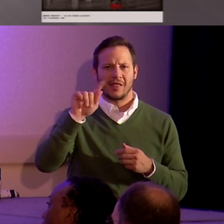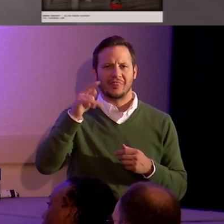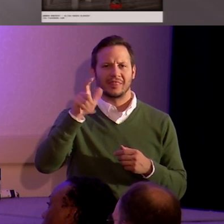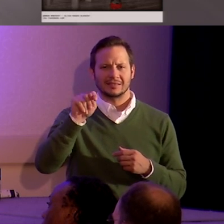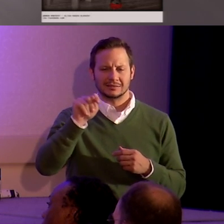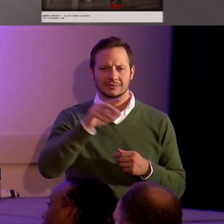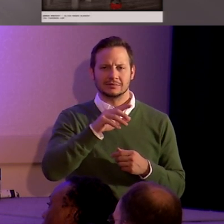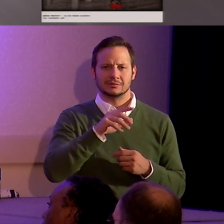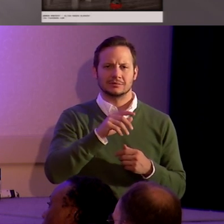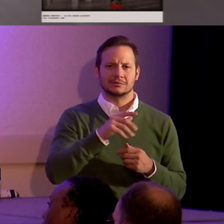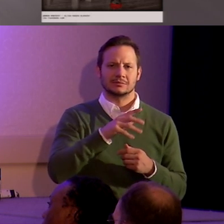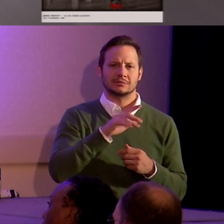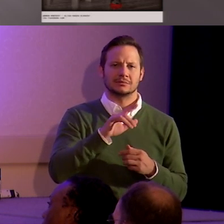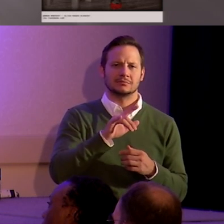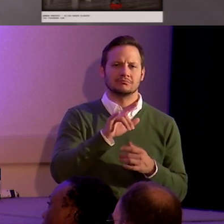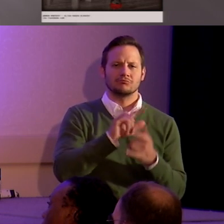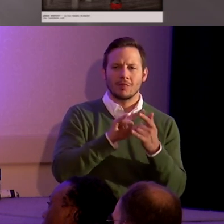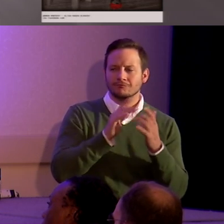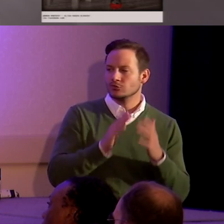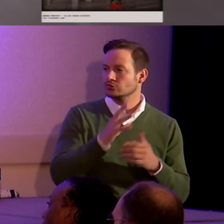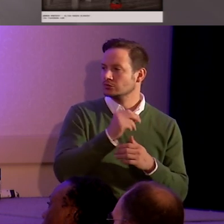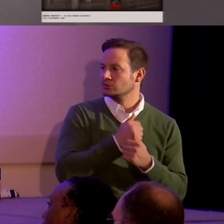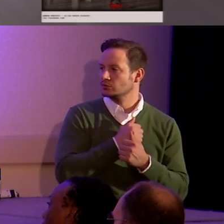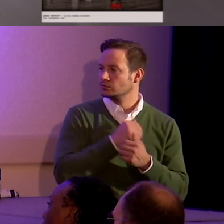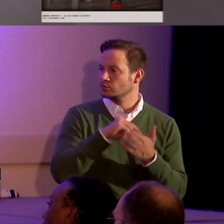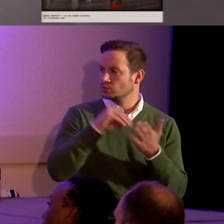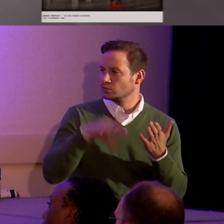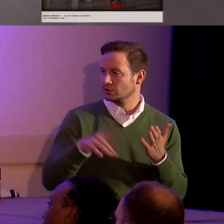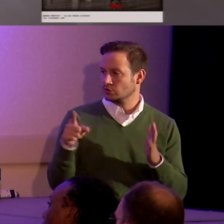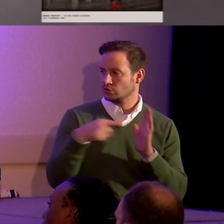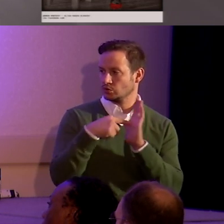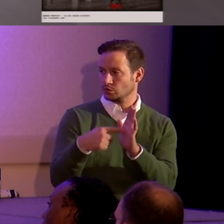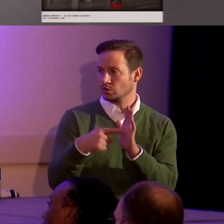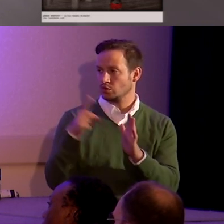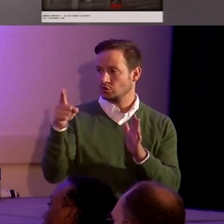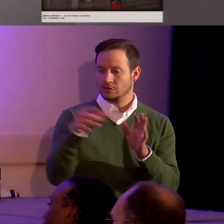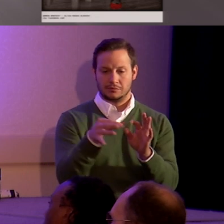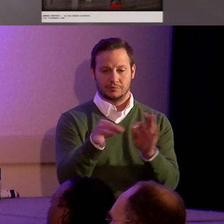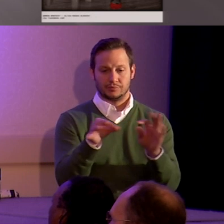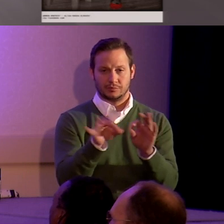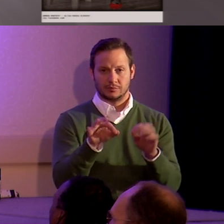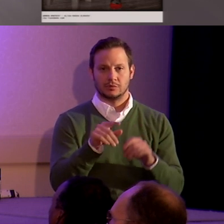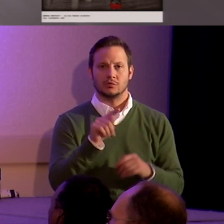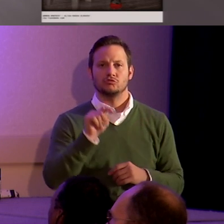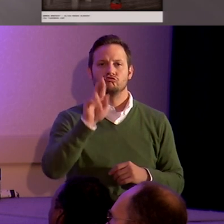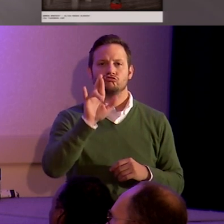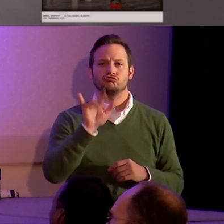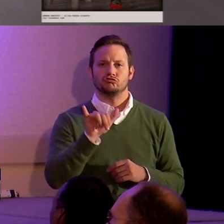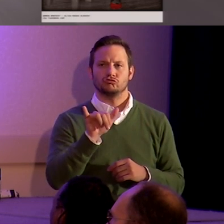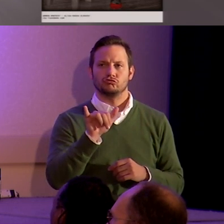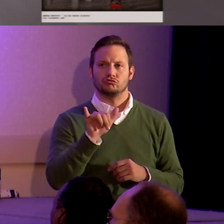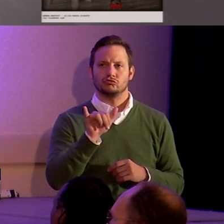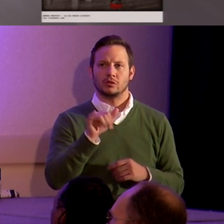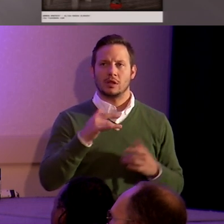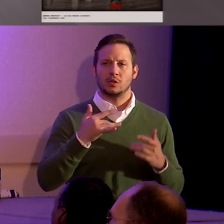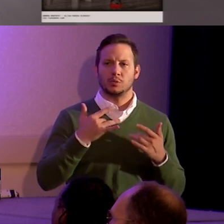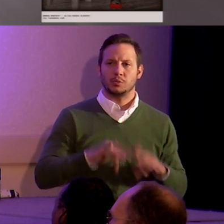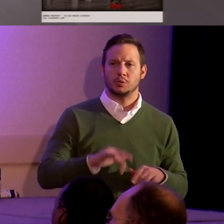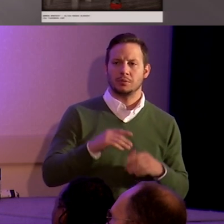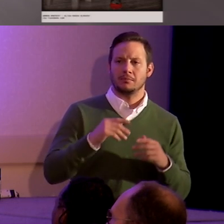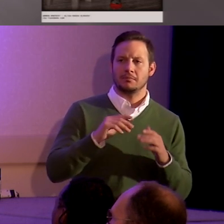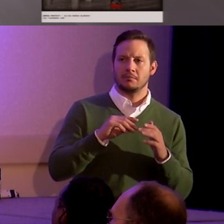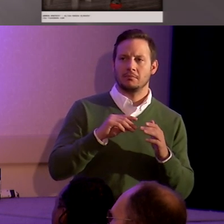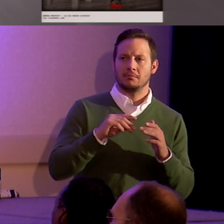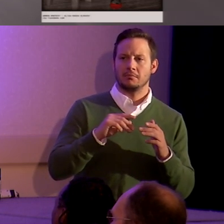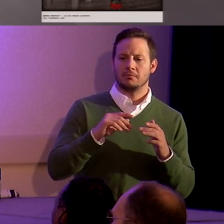photo of herself as a scream against misogyny. She wrote on her blog, try nude models who worked in